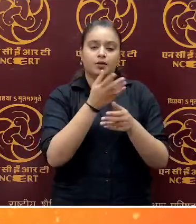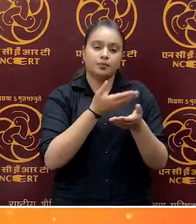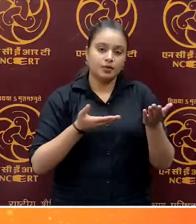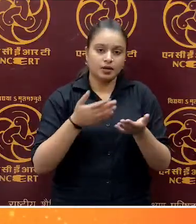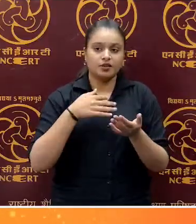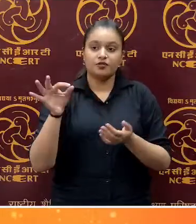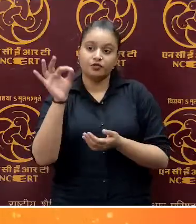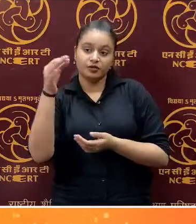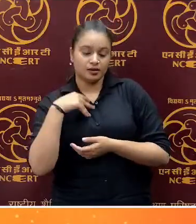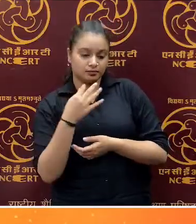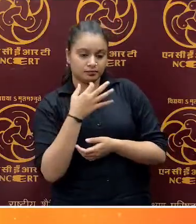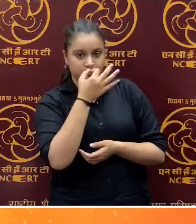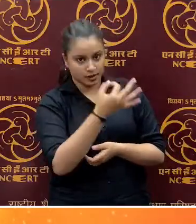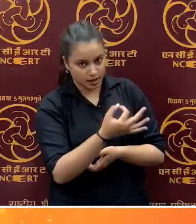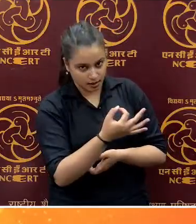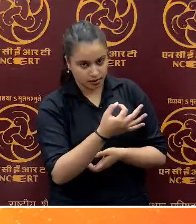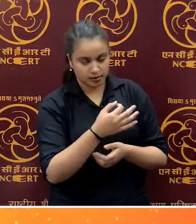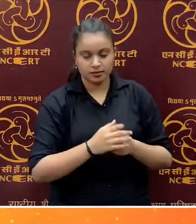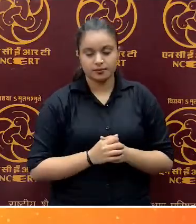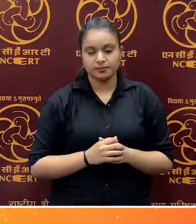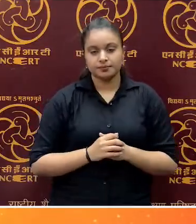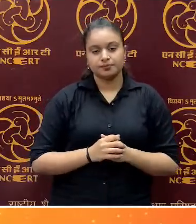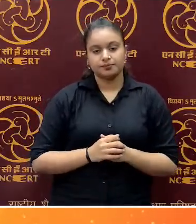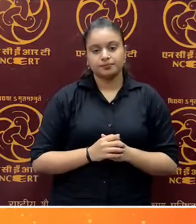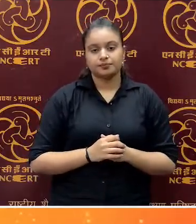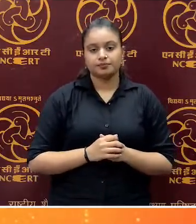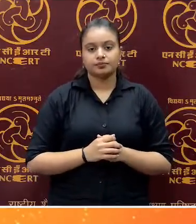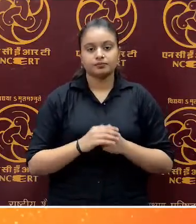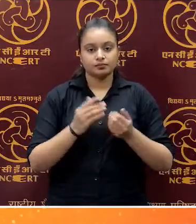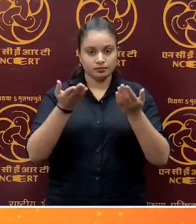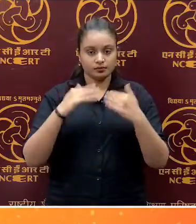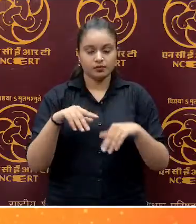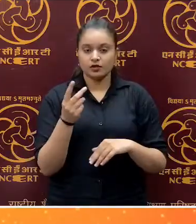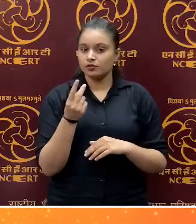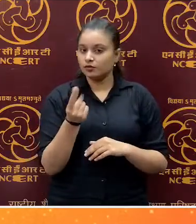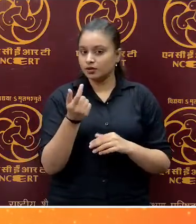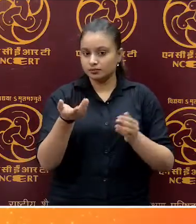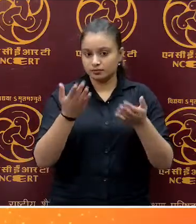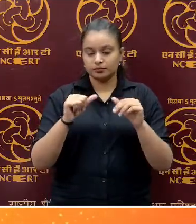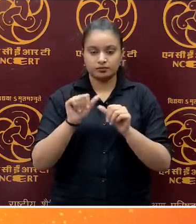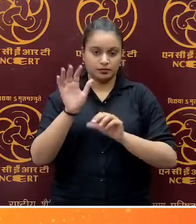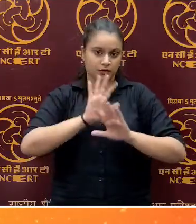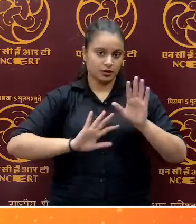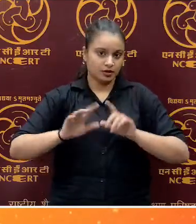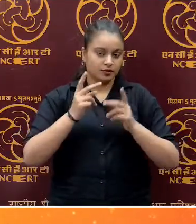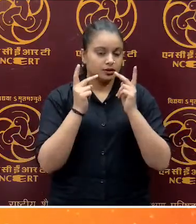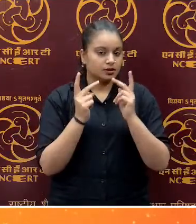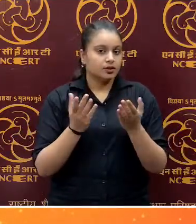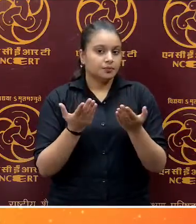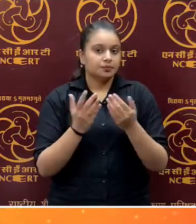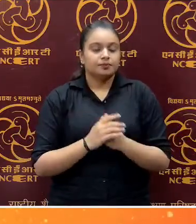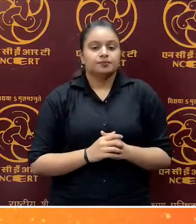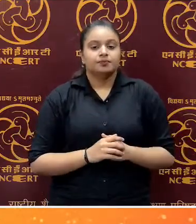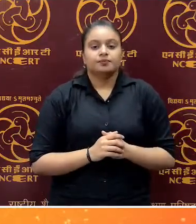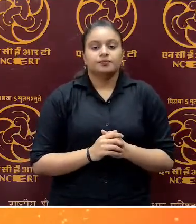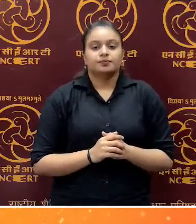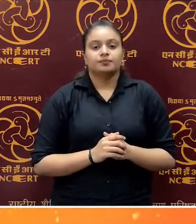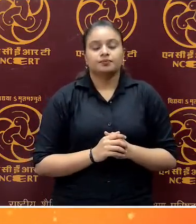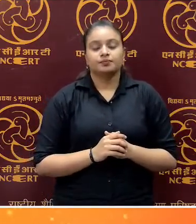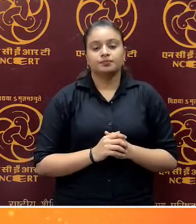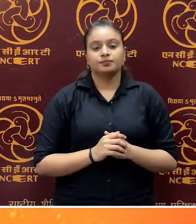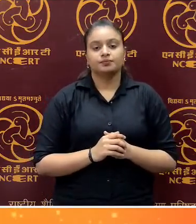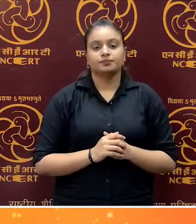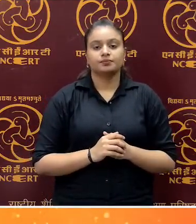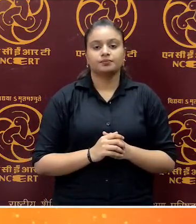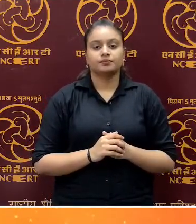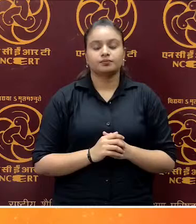the fly went to and asked for its name. And let's quickly move on to our next activity and see what I have brought for our children.